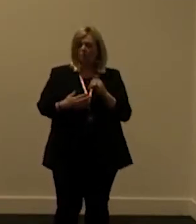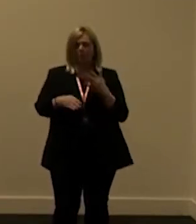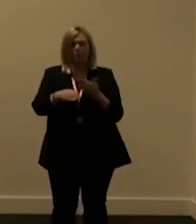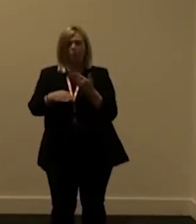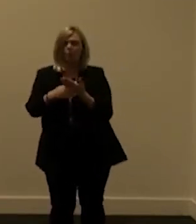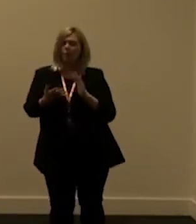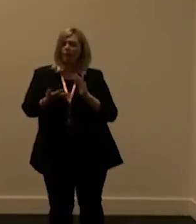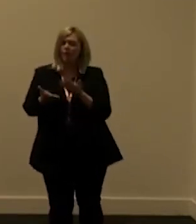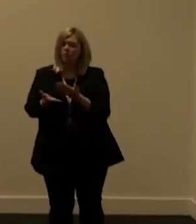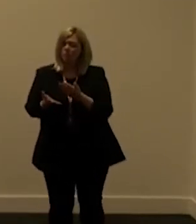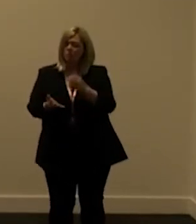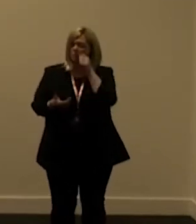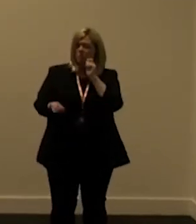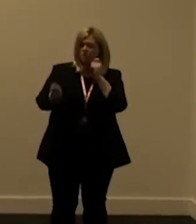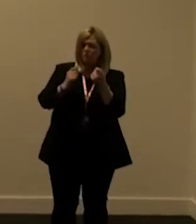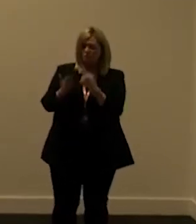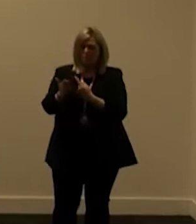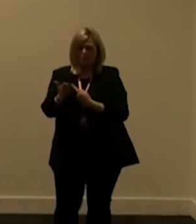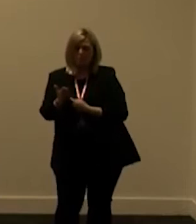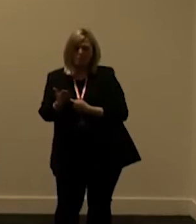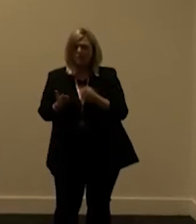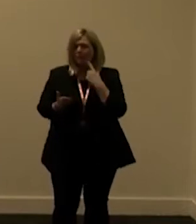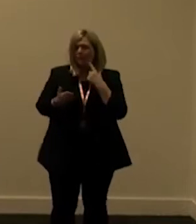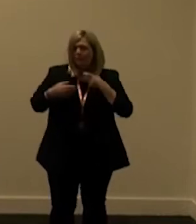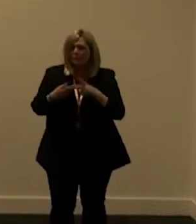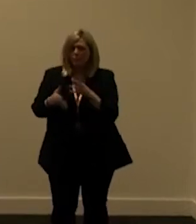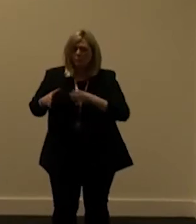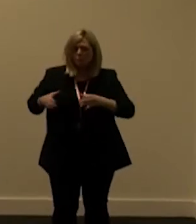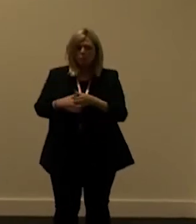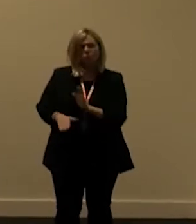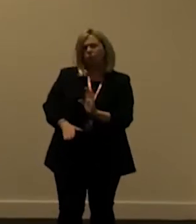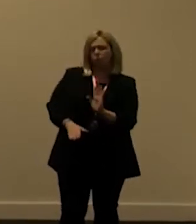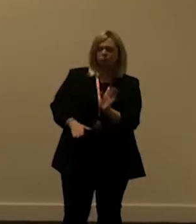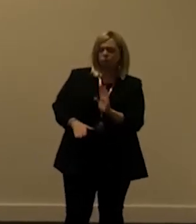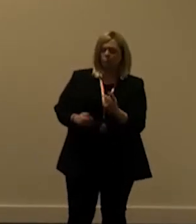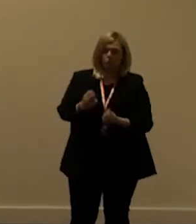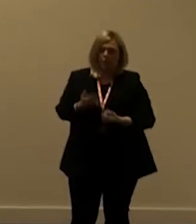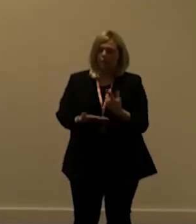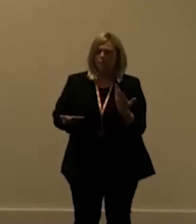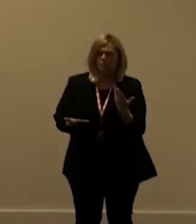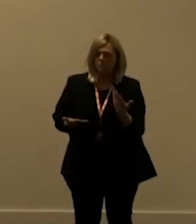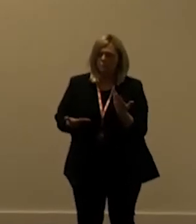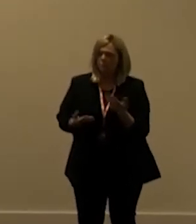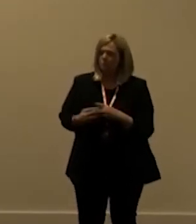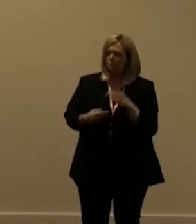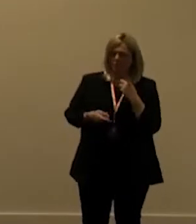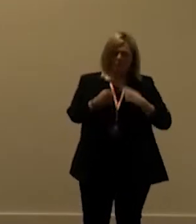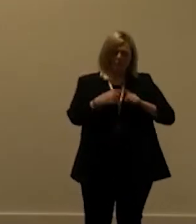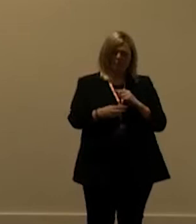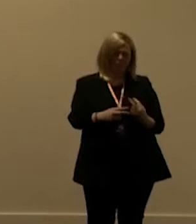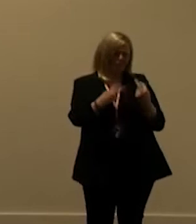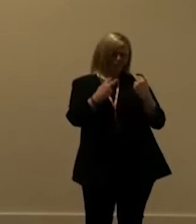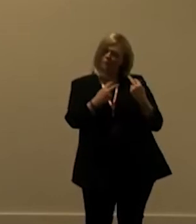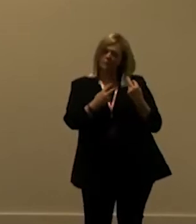for example, I make a change to a policy, there's no easy way of replaying and seeing what happened with that. Yeah, so I can't go back in time and